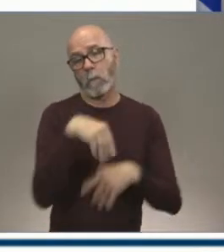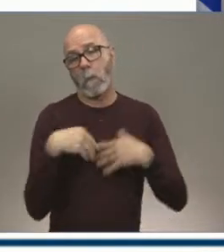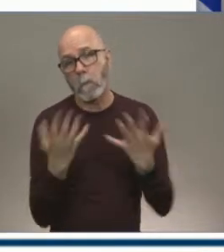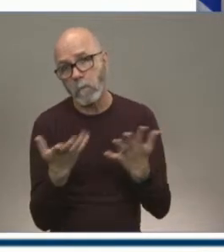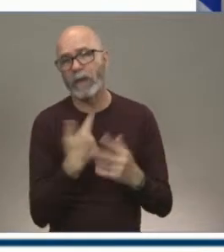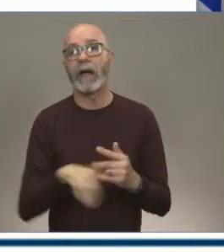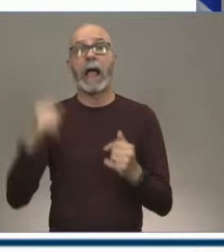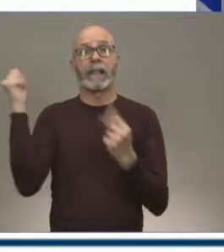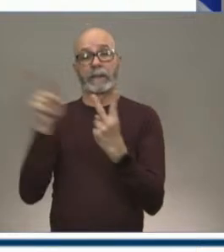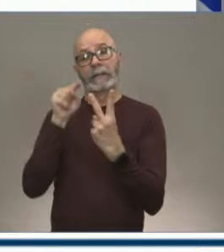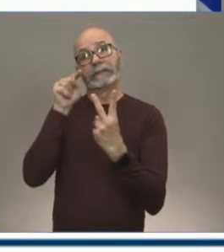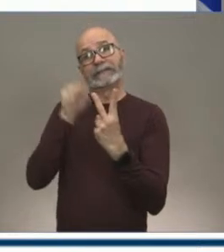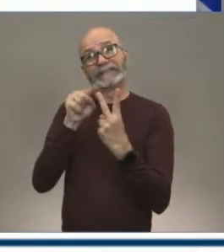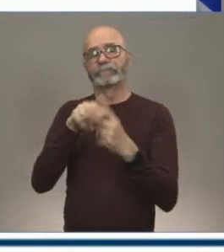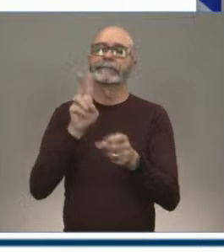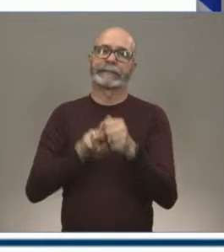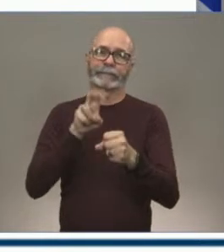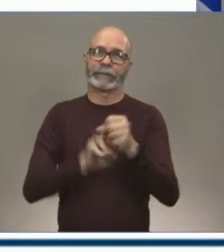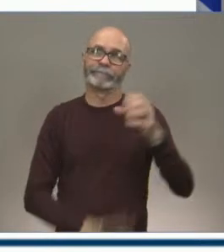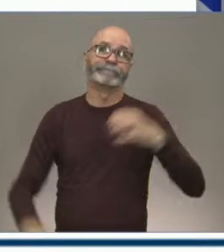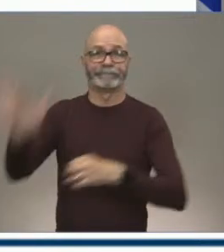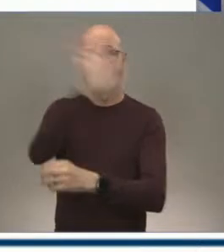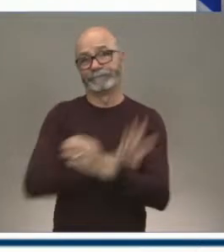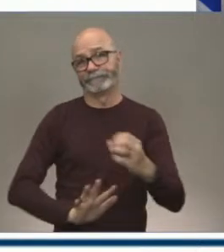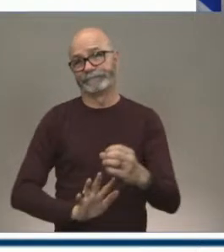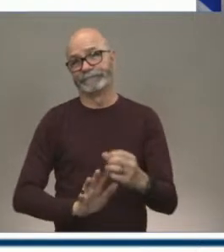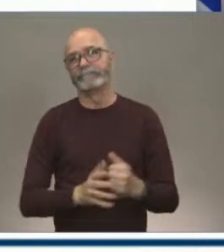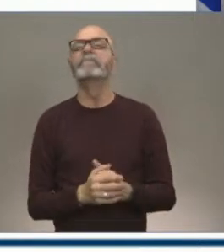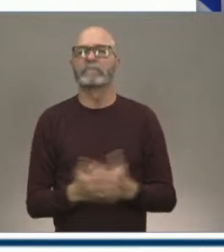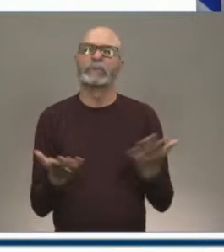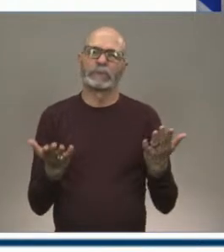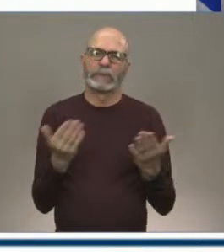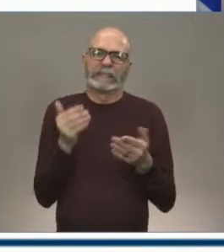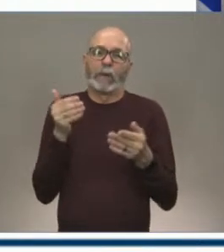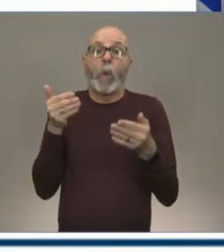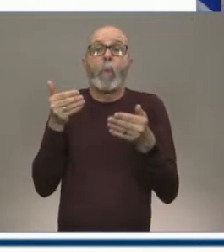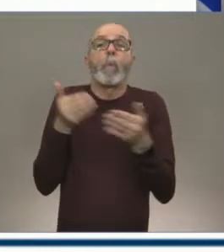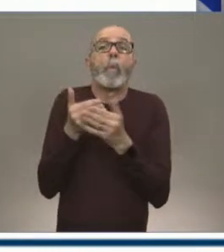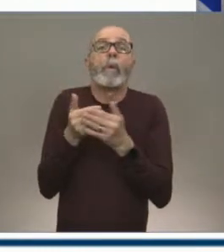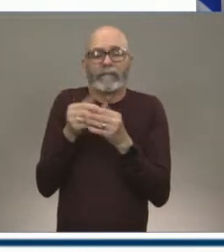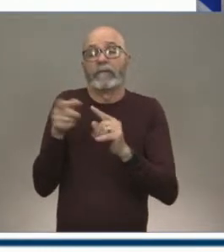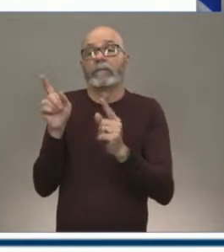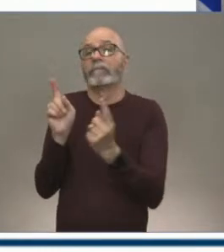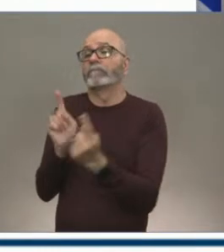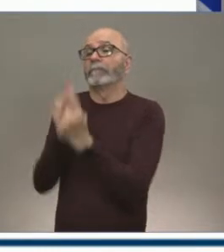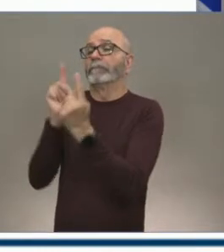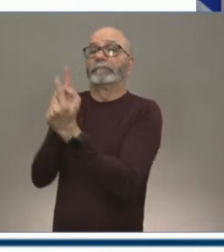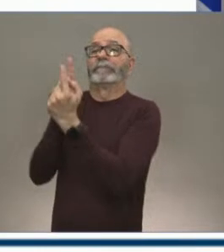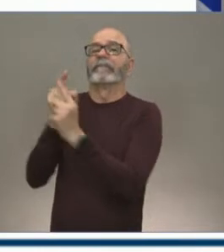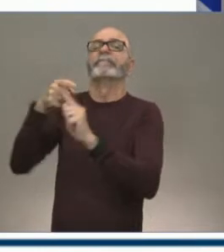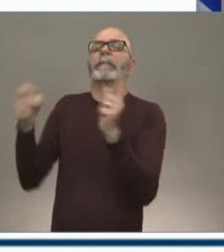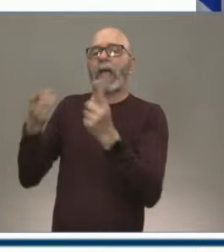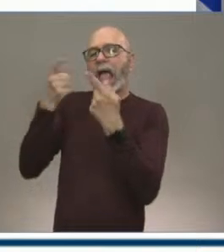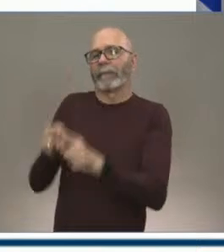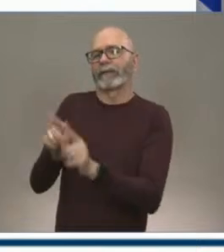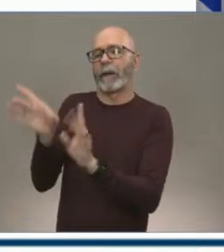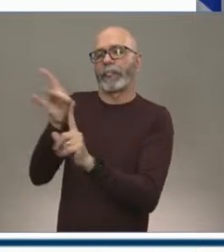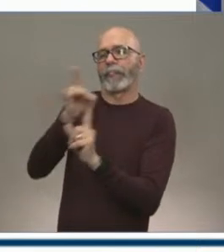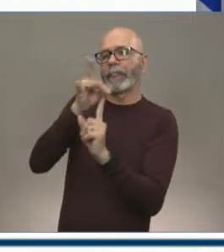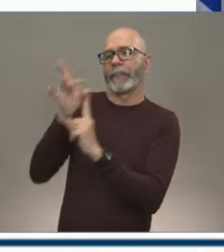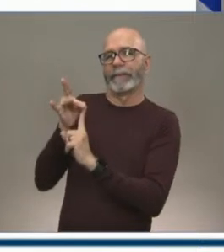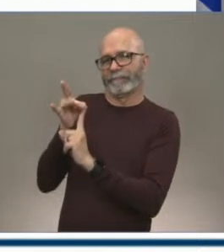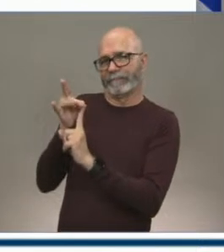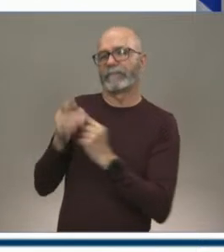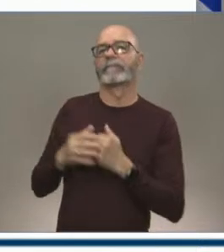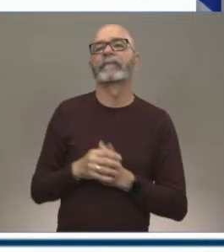is cases in the central zone and is a close contact of a previously reported case. Our numbers are still low, but we've had consistent